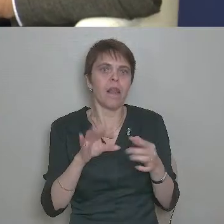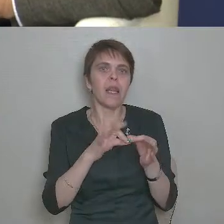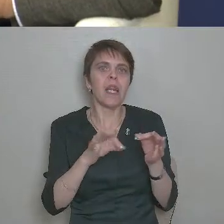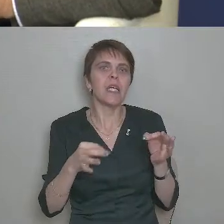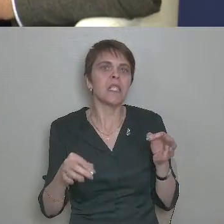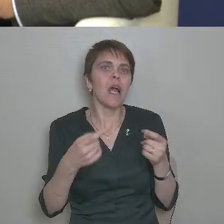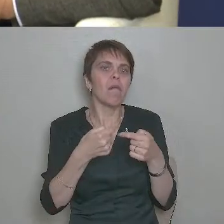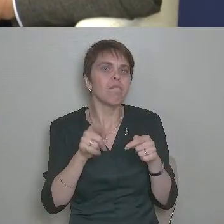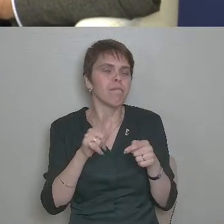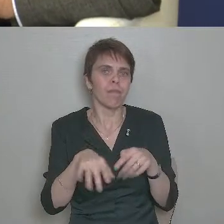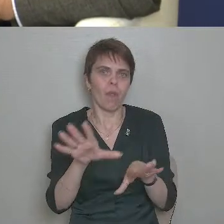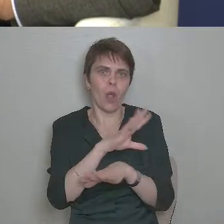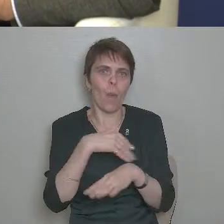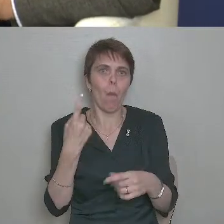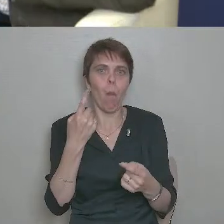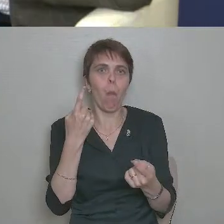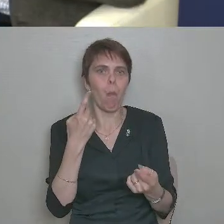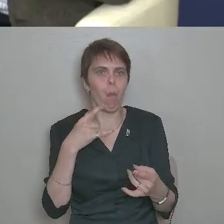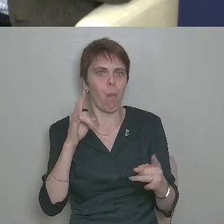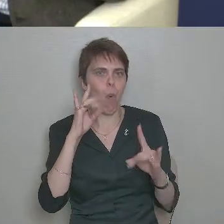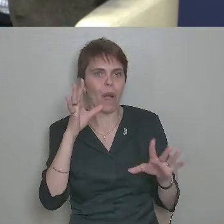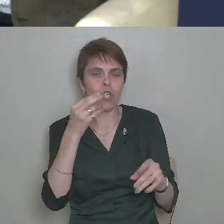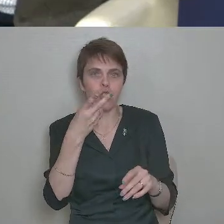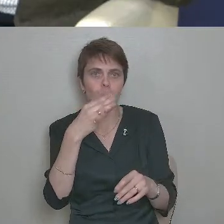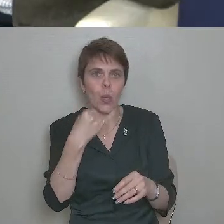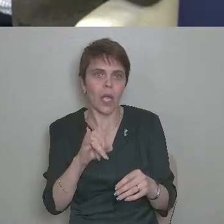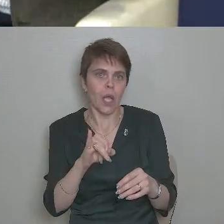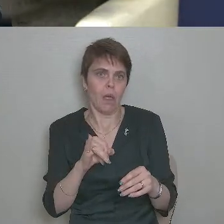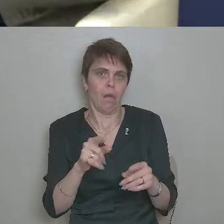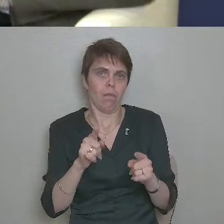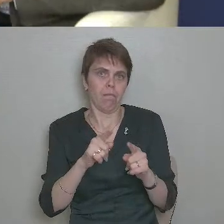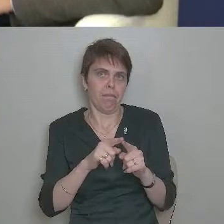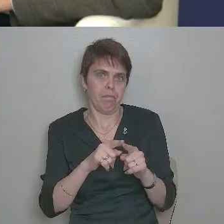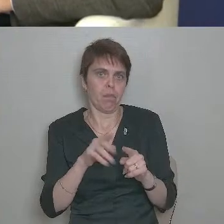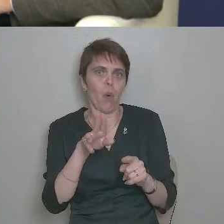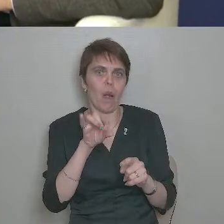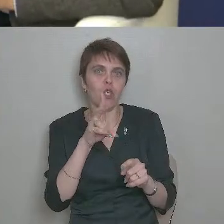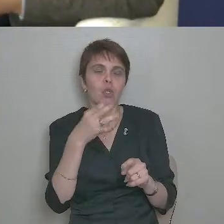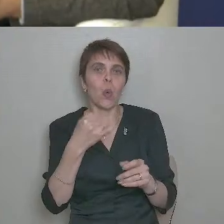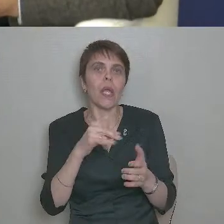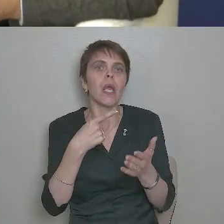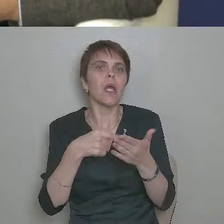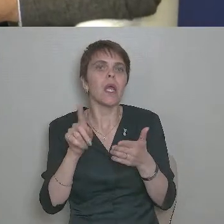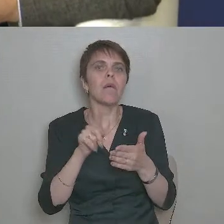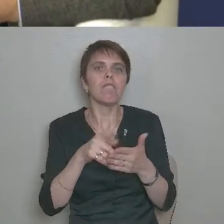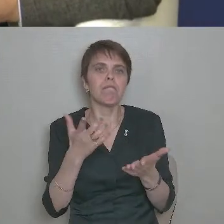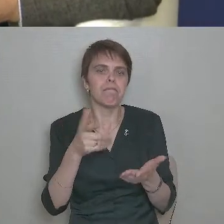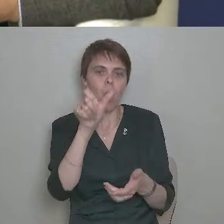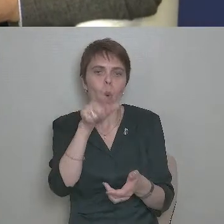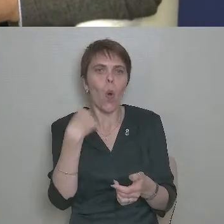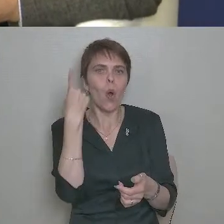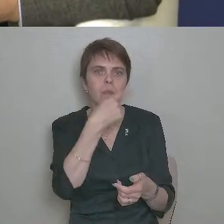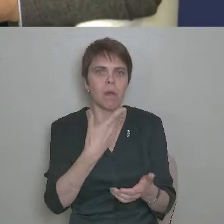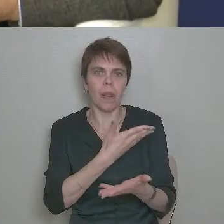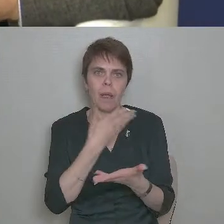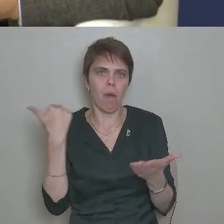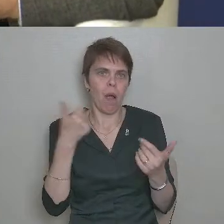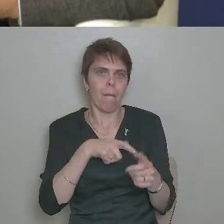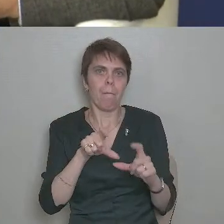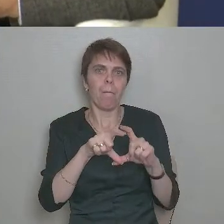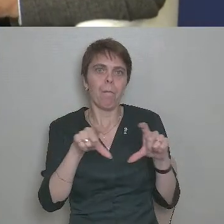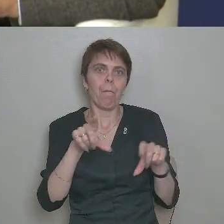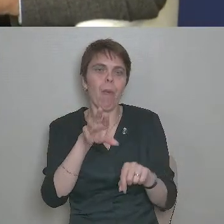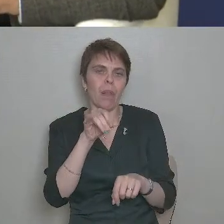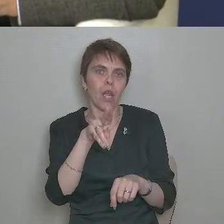are several categories in the public service, not the civil service, but public service, where the individual cannot